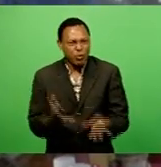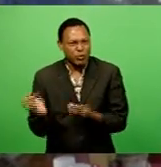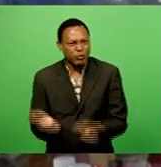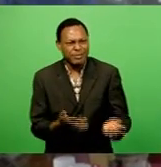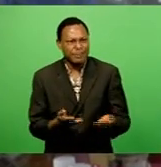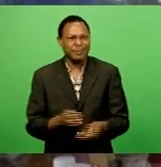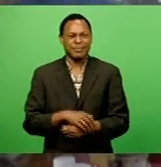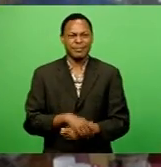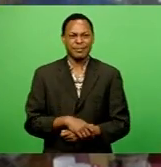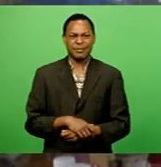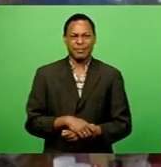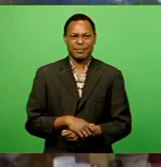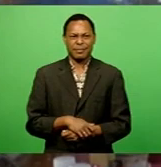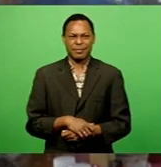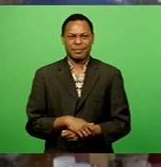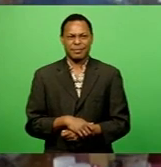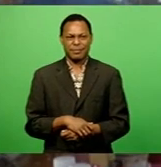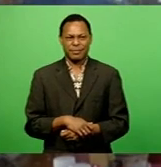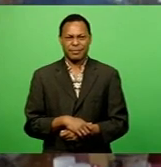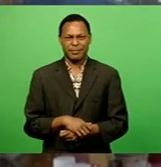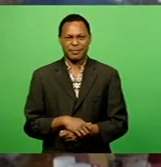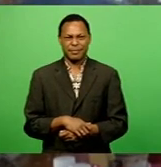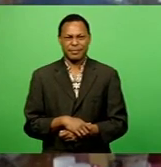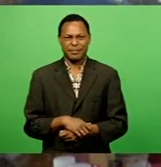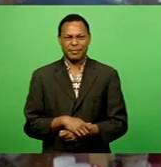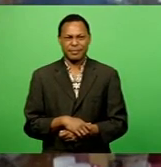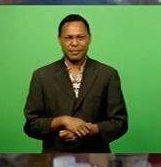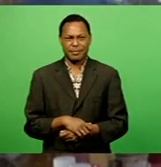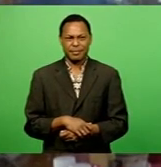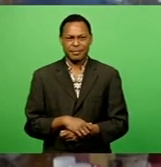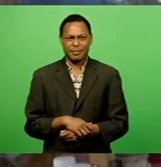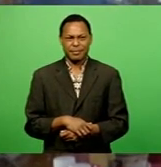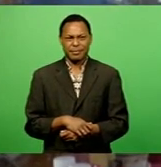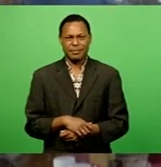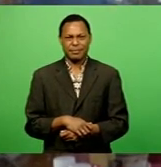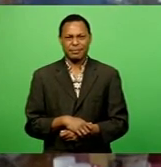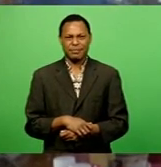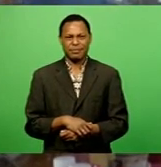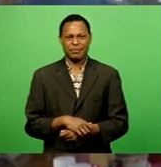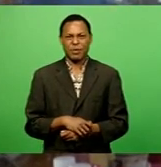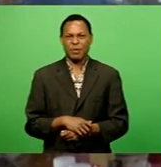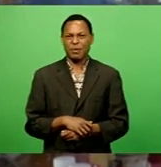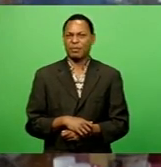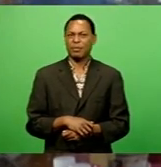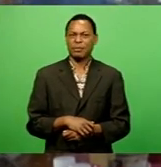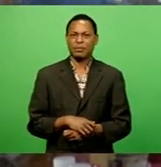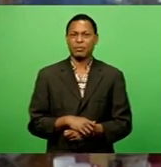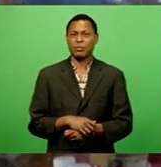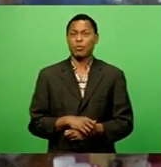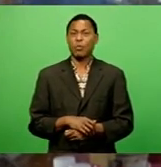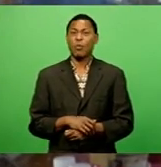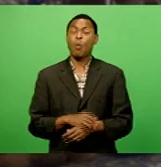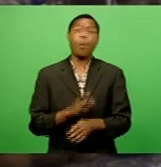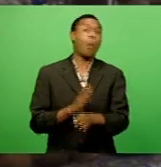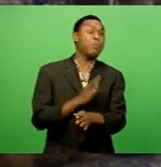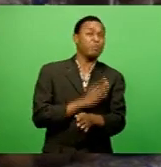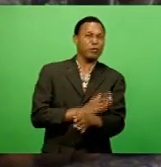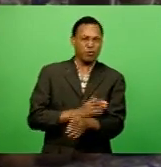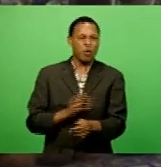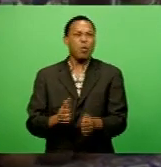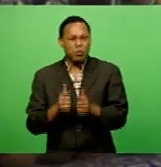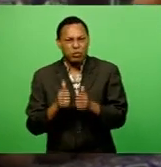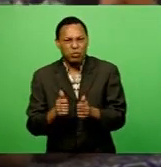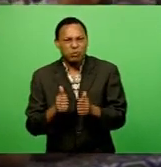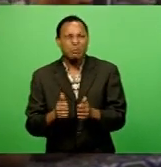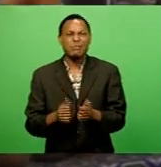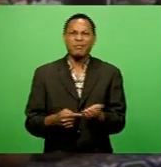Today, only the vendors here. Very select. Before it was good. On prayers day,